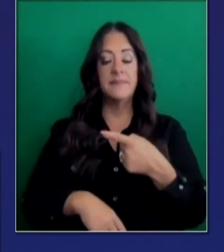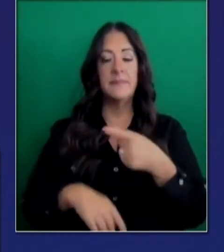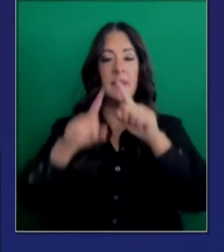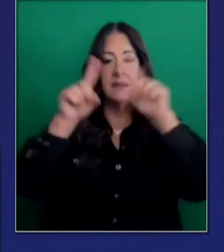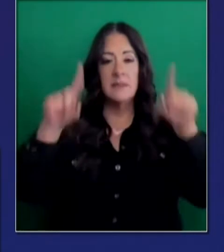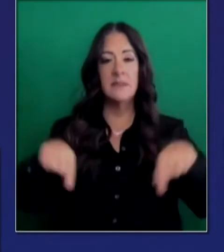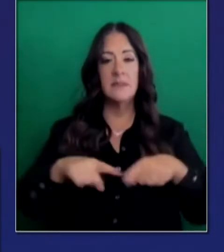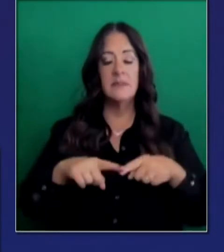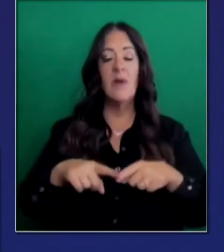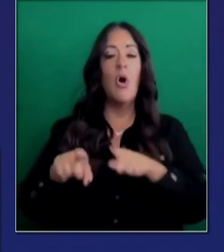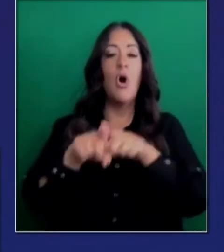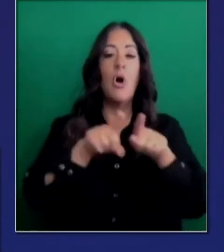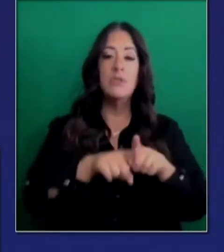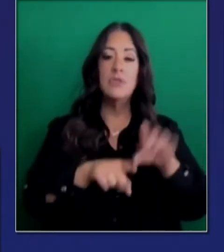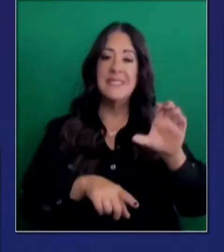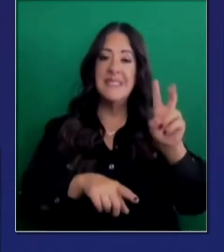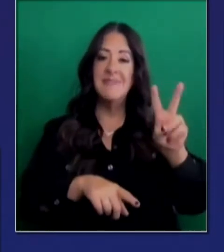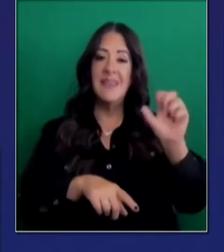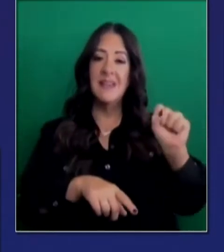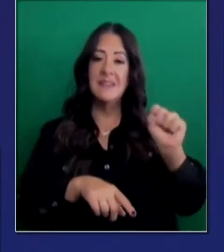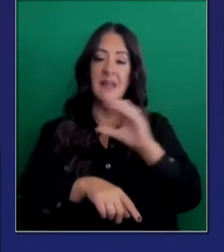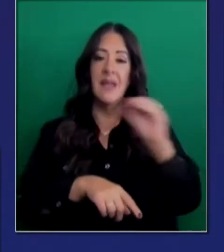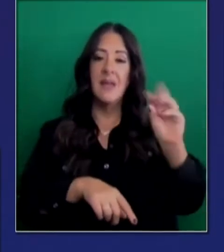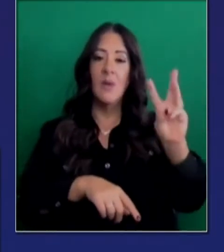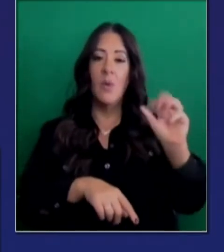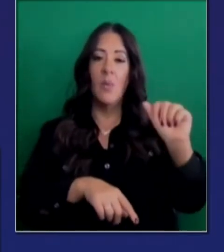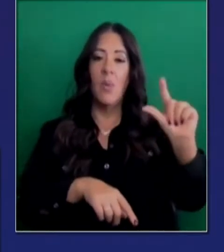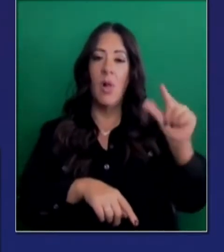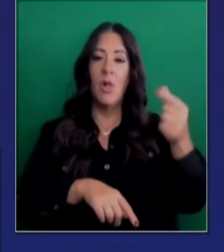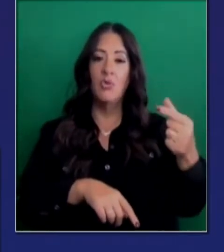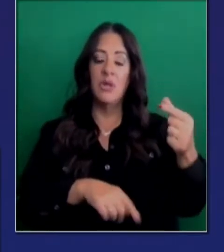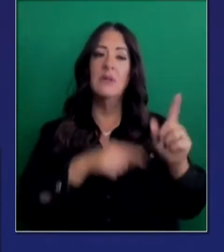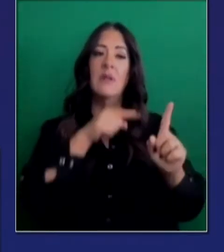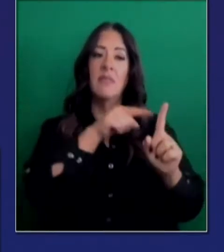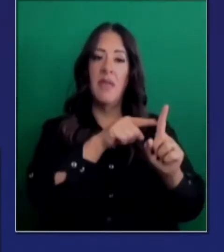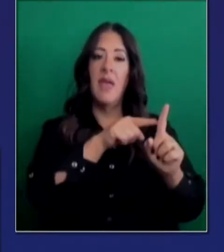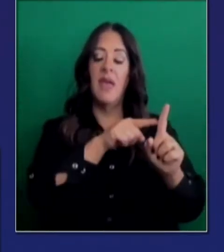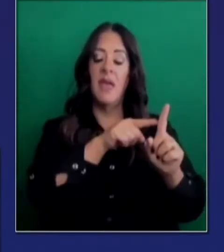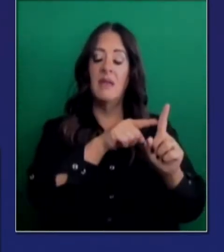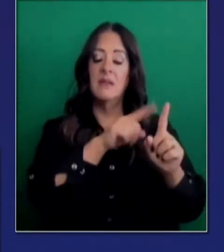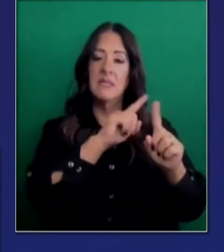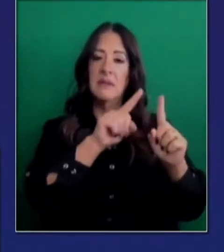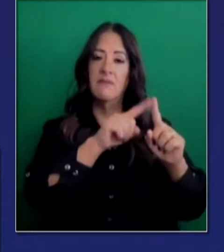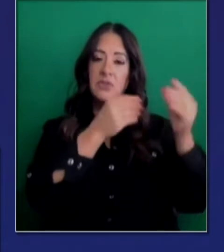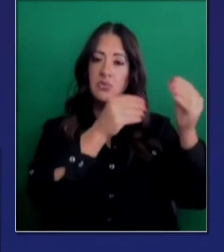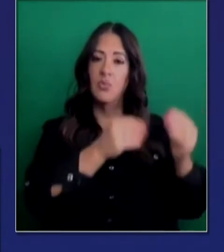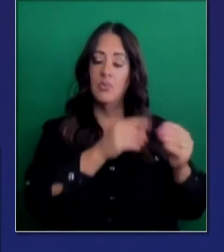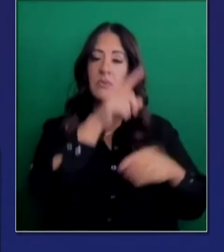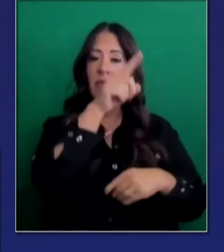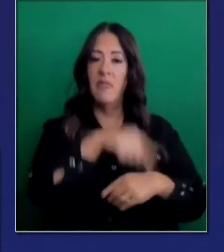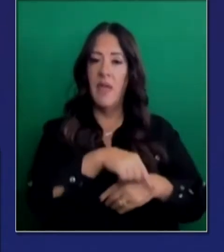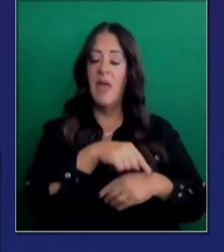and Walgreens that are doing the lion's share. Not in every county. LA County is a big exception, but notably and